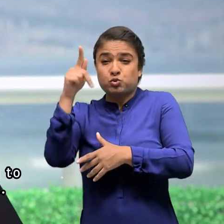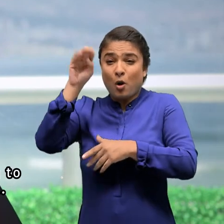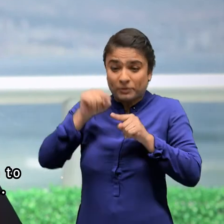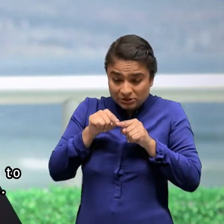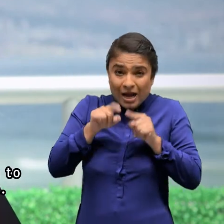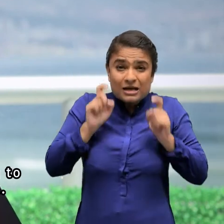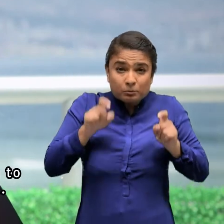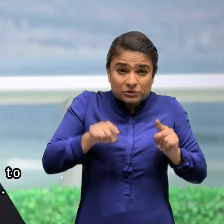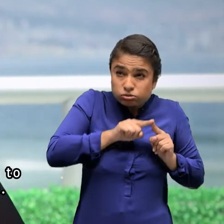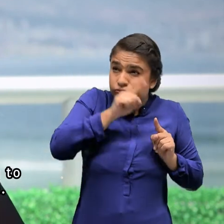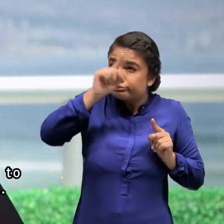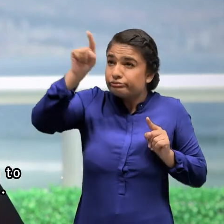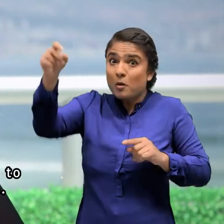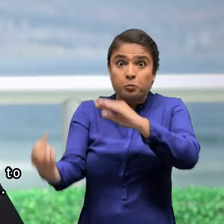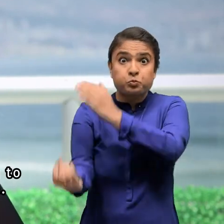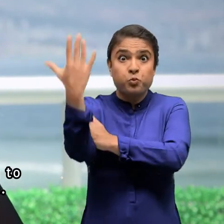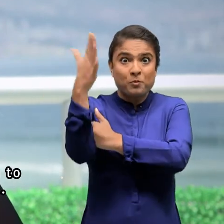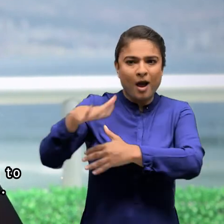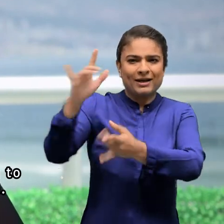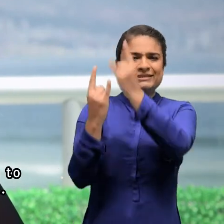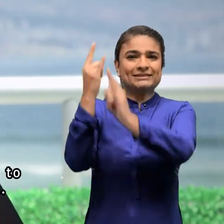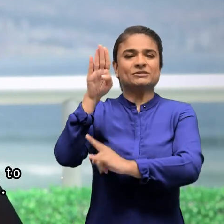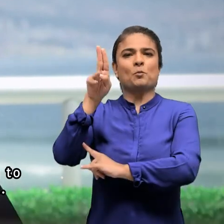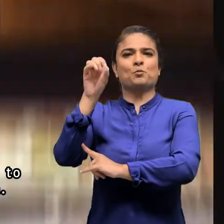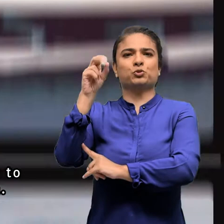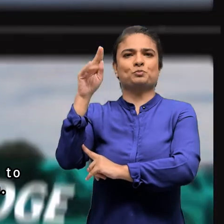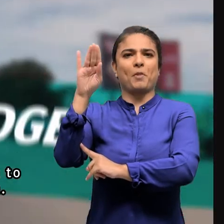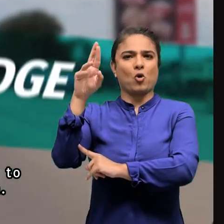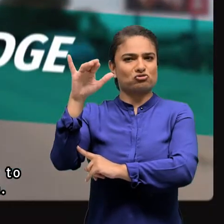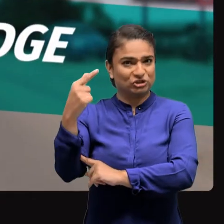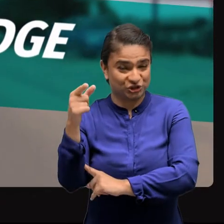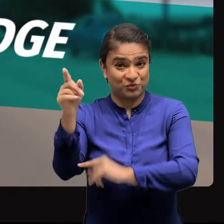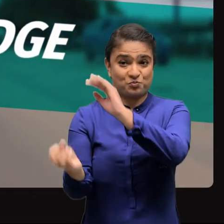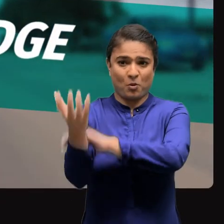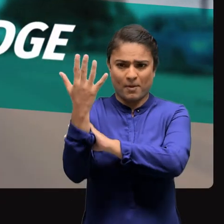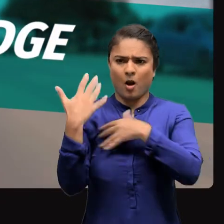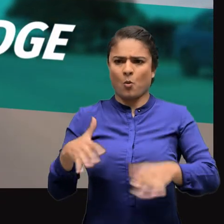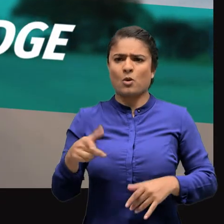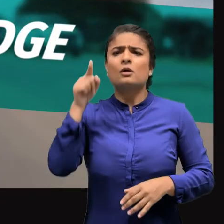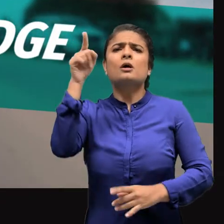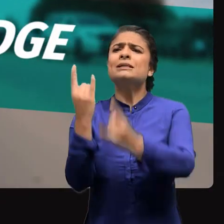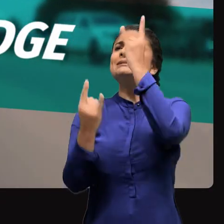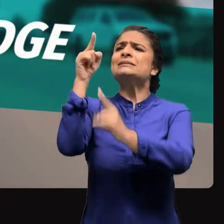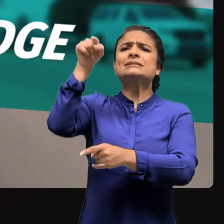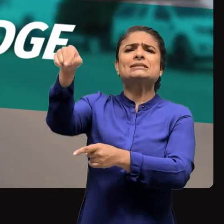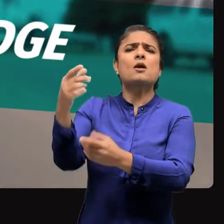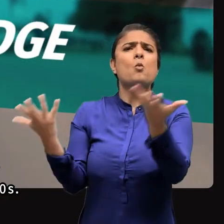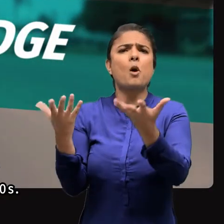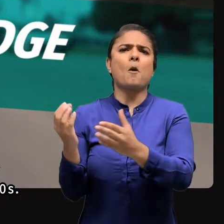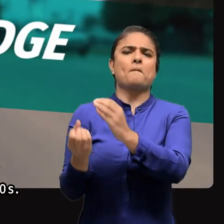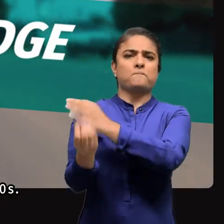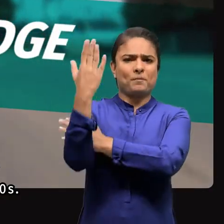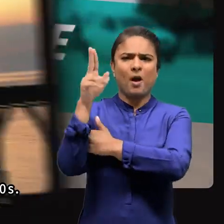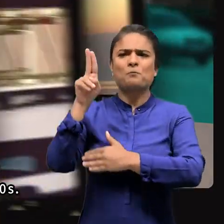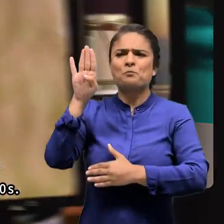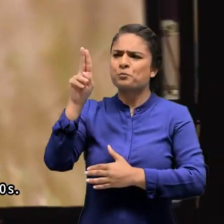1822 kilometer hier van die Kaap na Bushbuck Ridge in Mpumalanga. The name Bushbuck Ridge in Mpumalanga